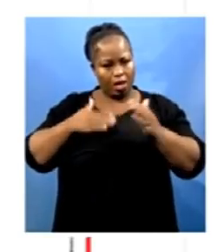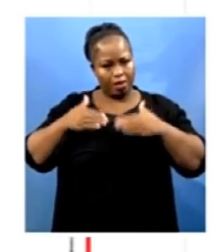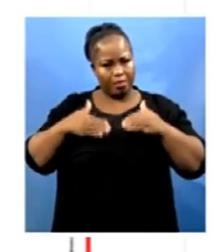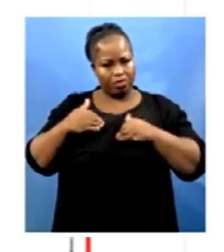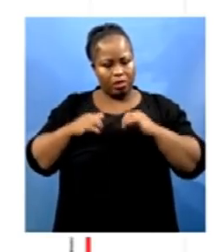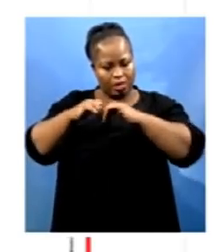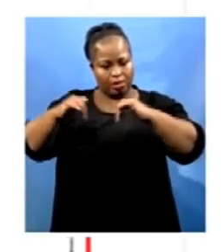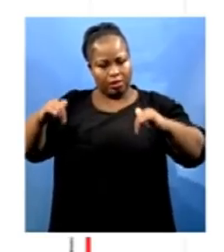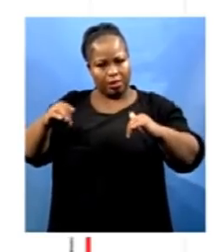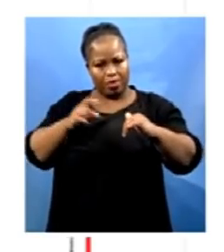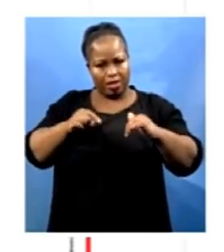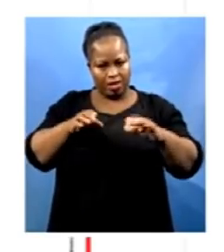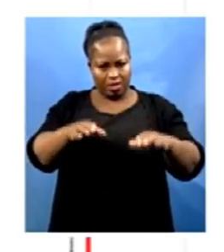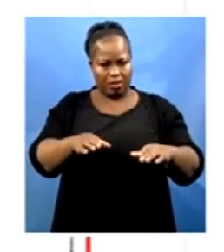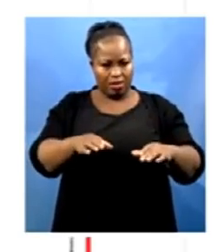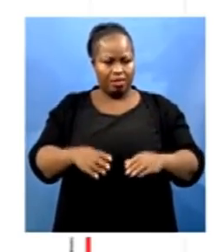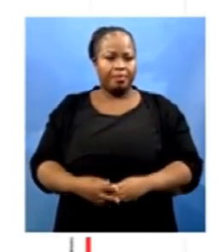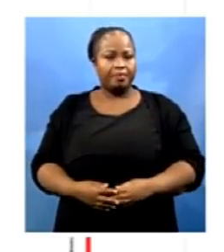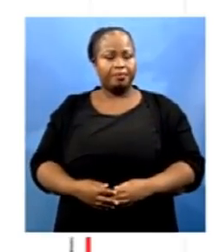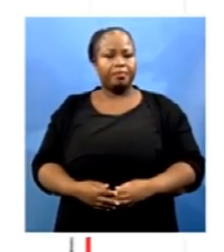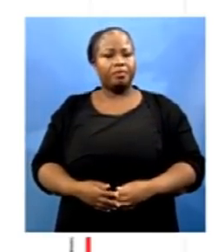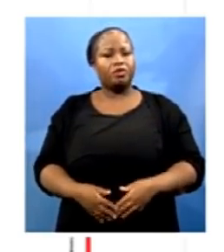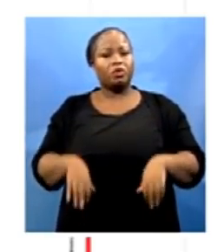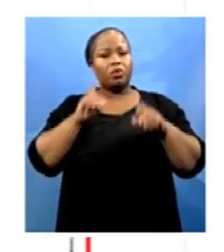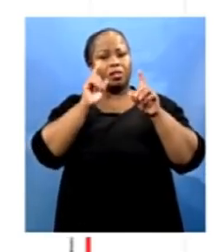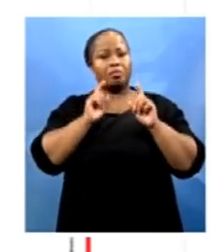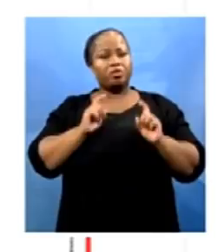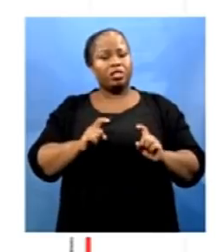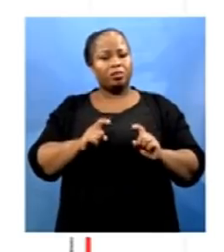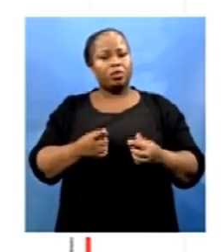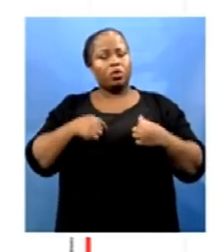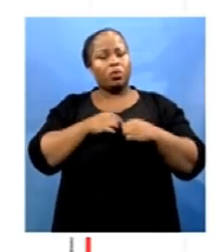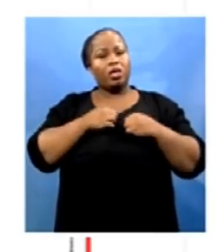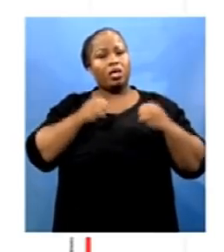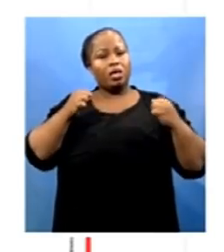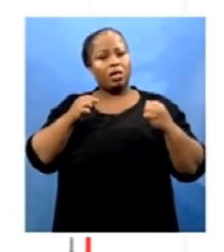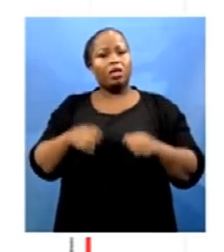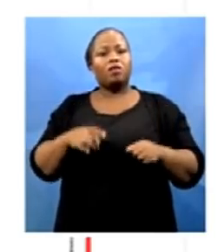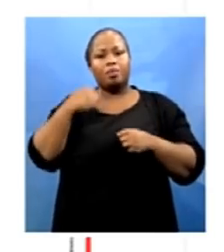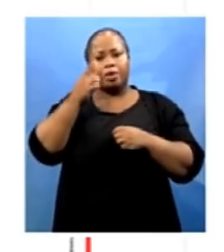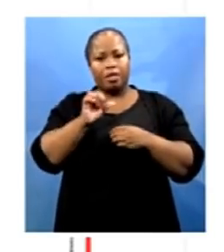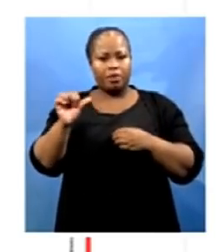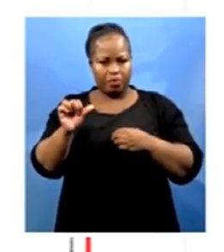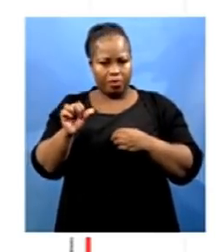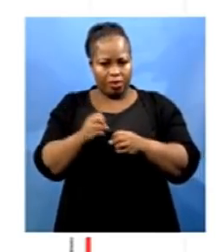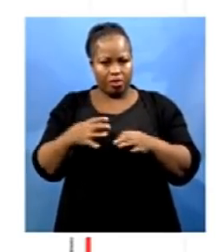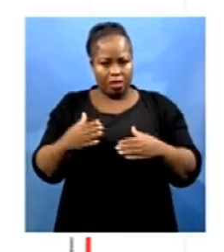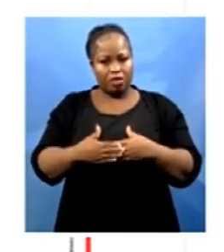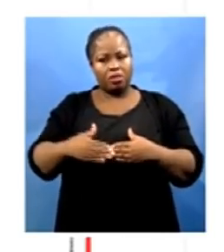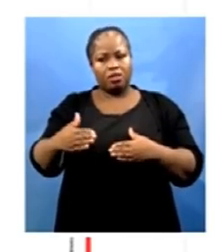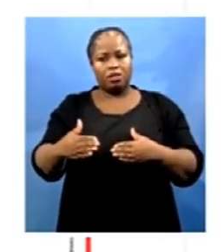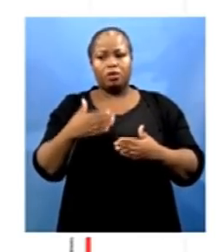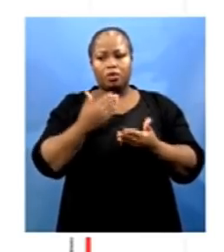line with our principles of transparency, from next week, we'll be able to track pledges and see who is donating to the